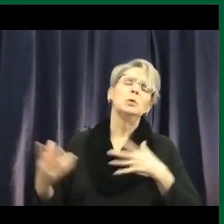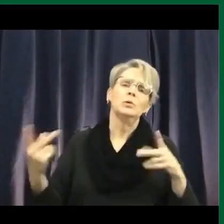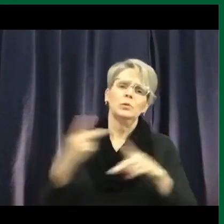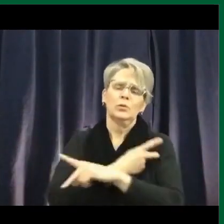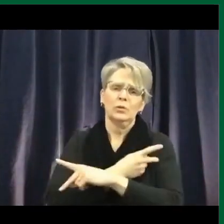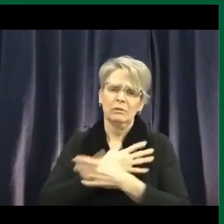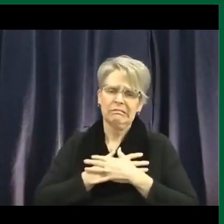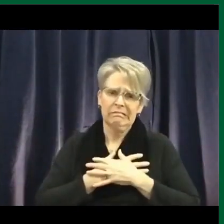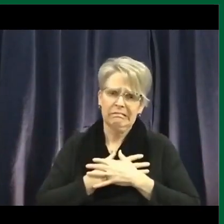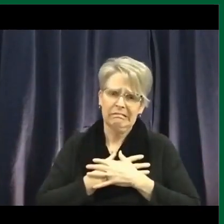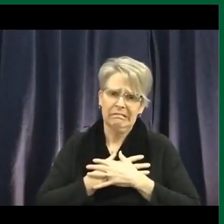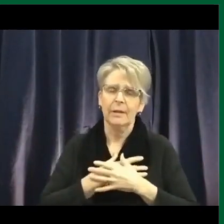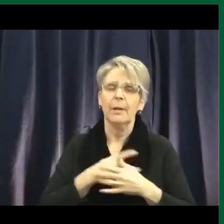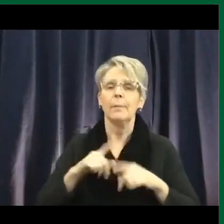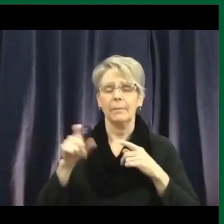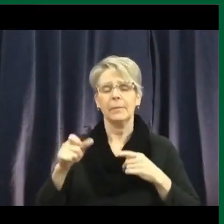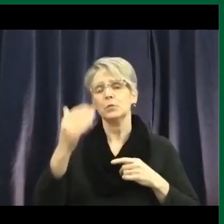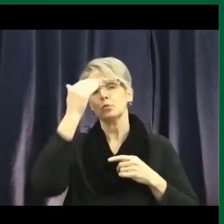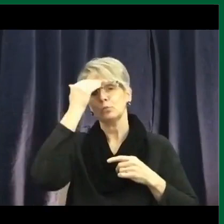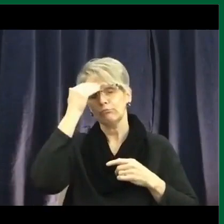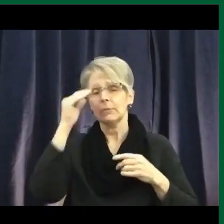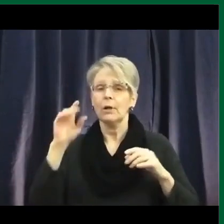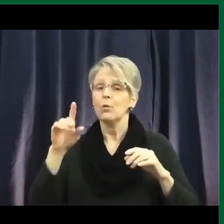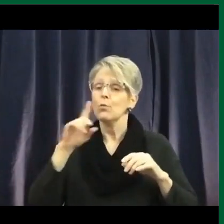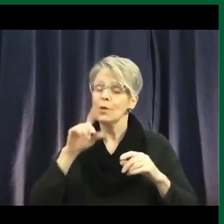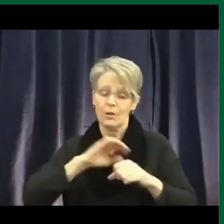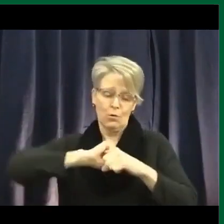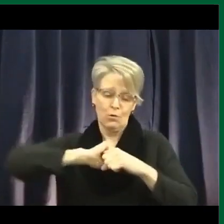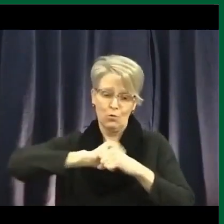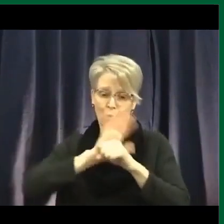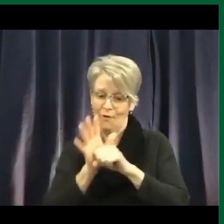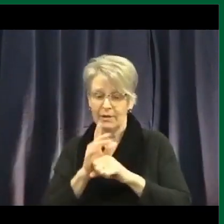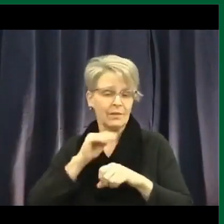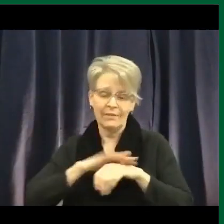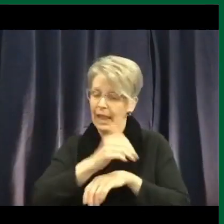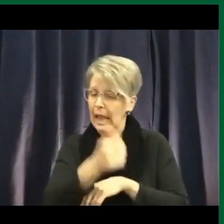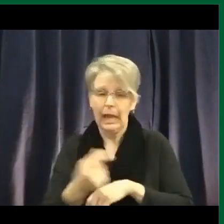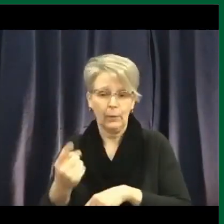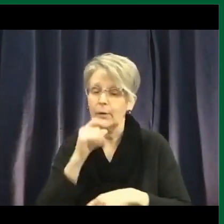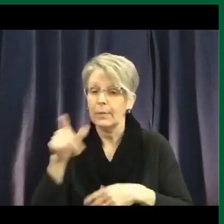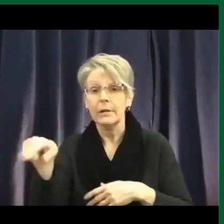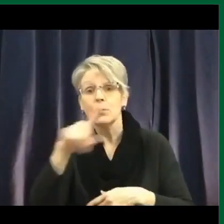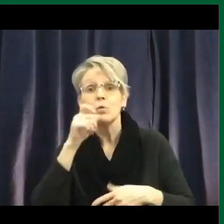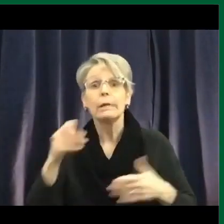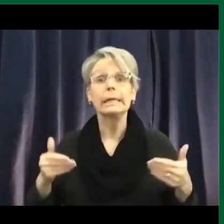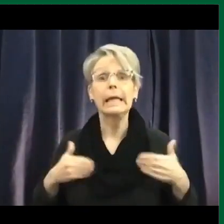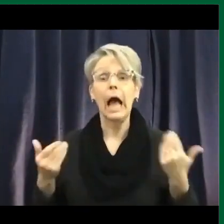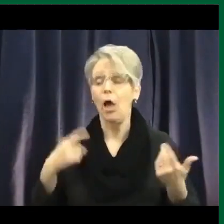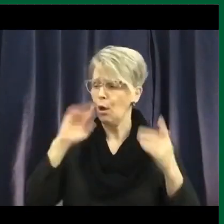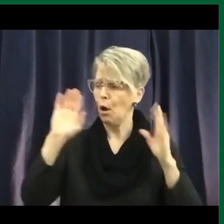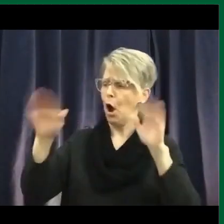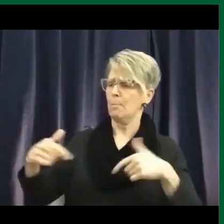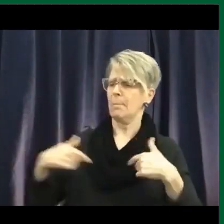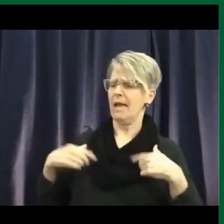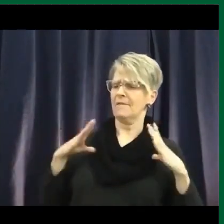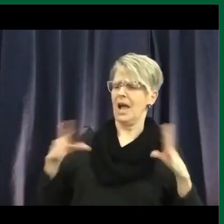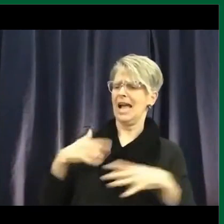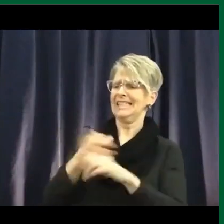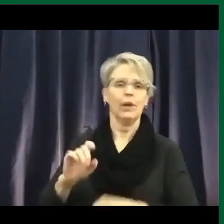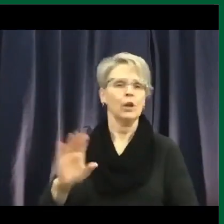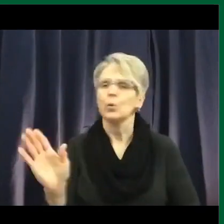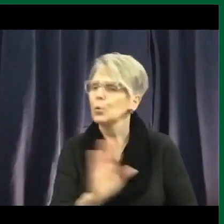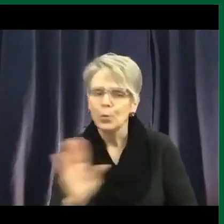to be aware of. And even if you are young, we can't dismiss COVID. And that's why it's very